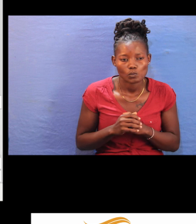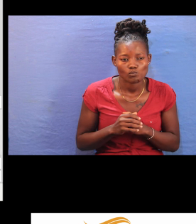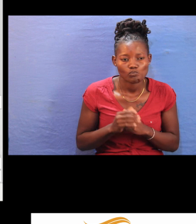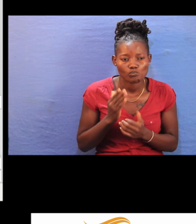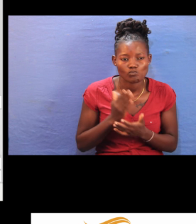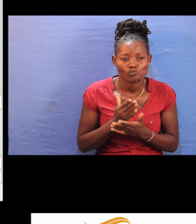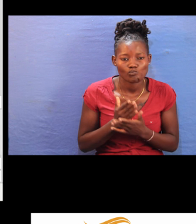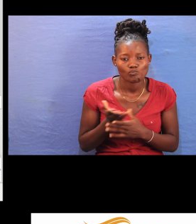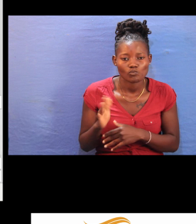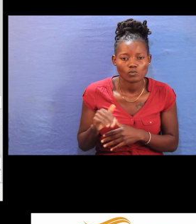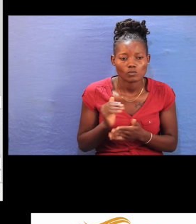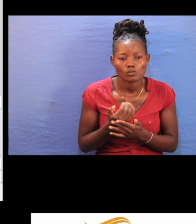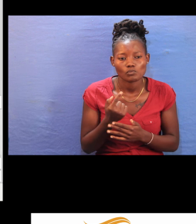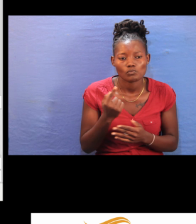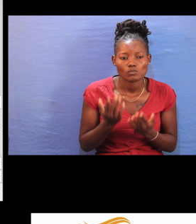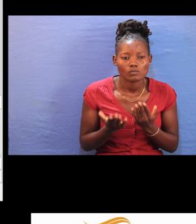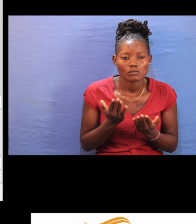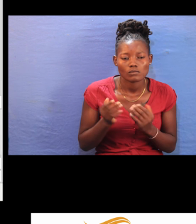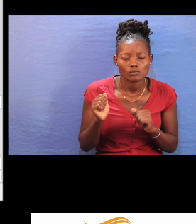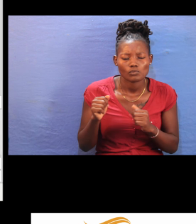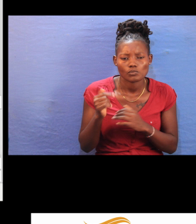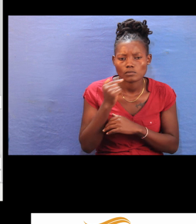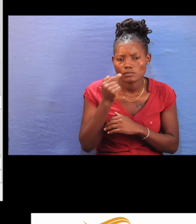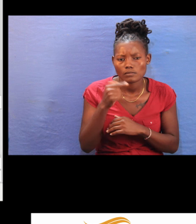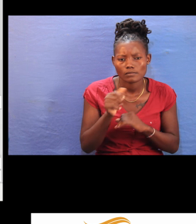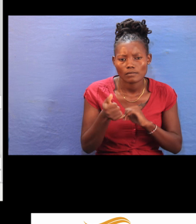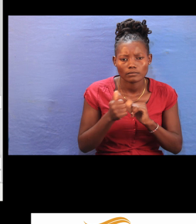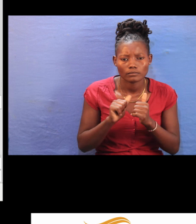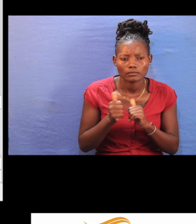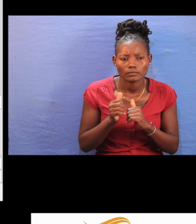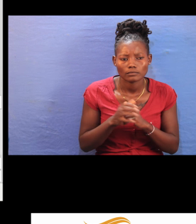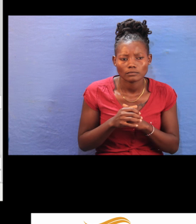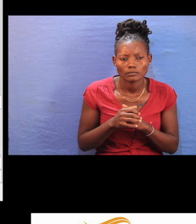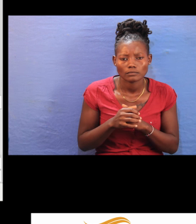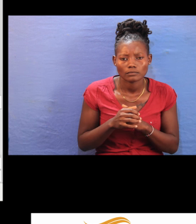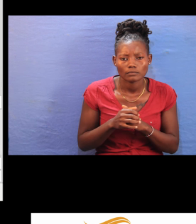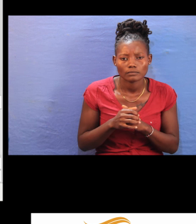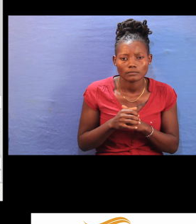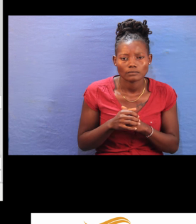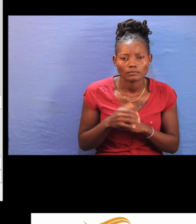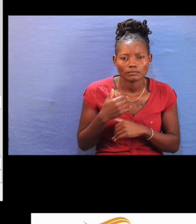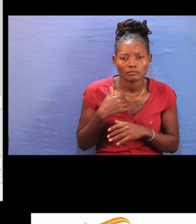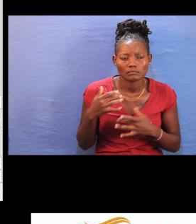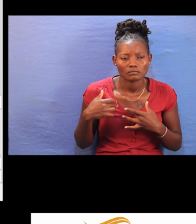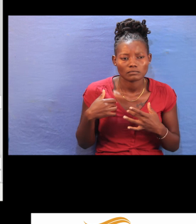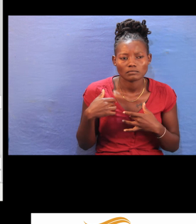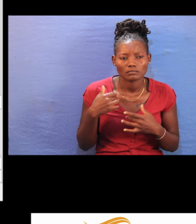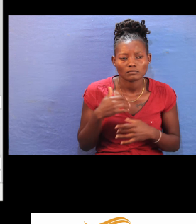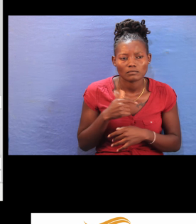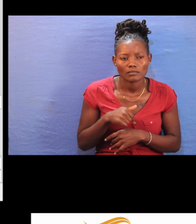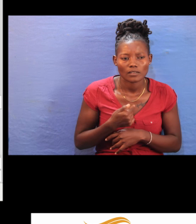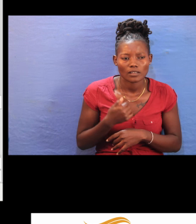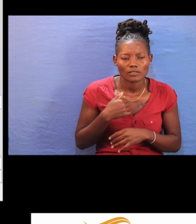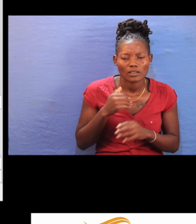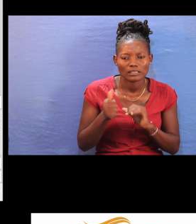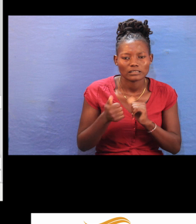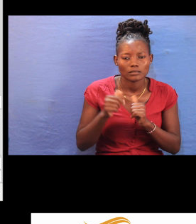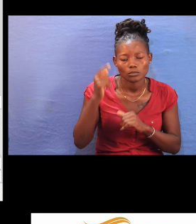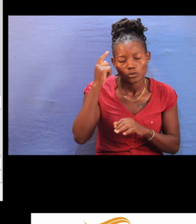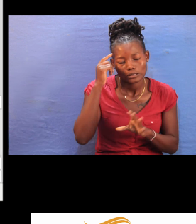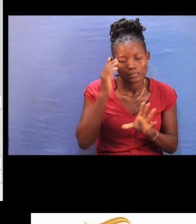someone might say, "Are you a sports psychologist?" And I do not consider myself a sports psychologist.